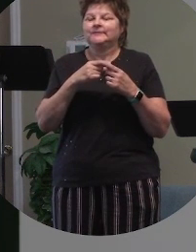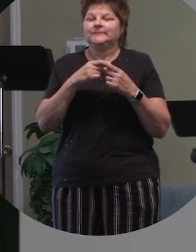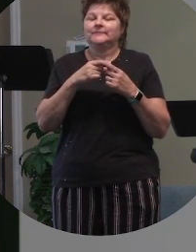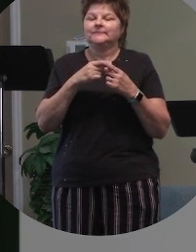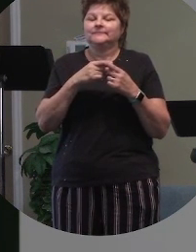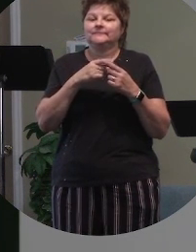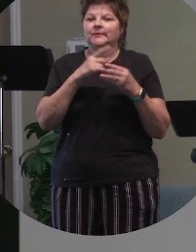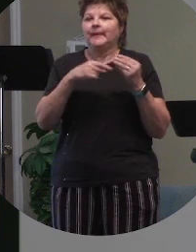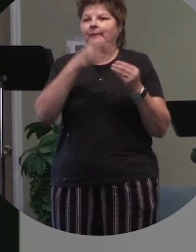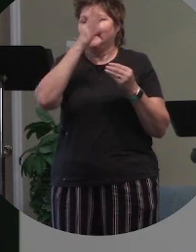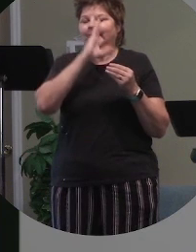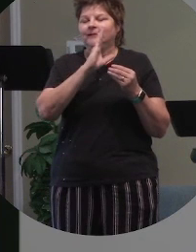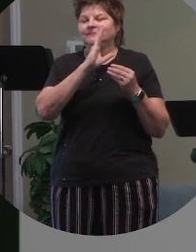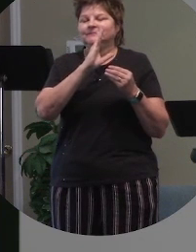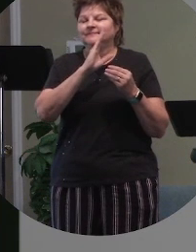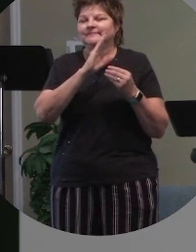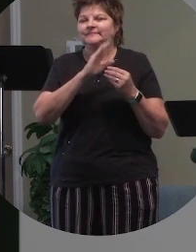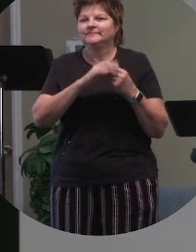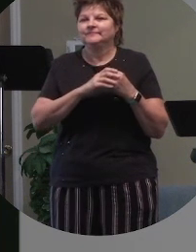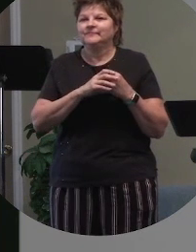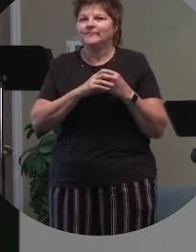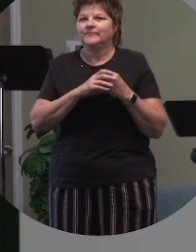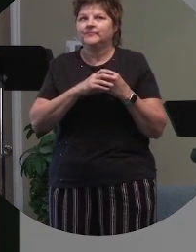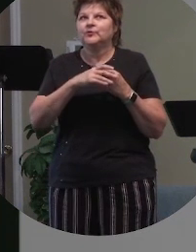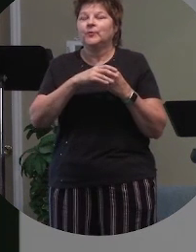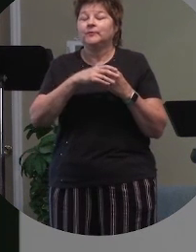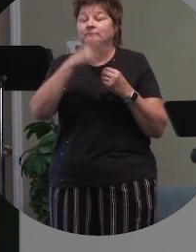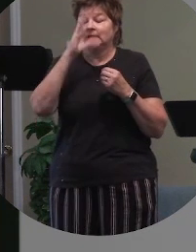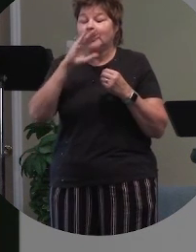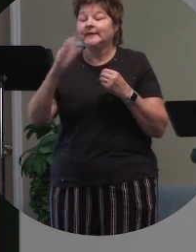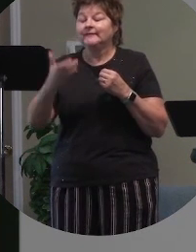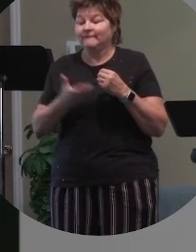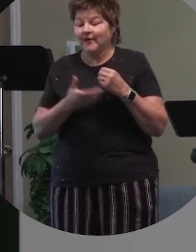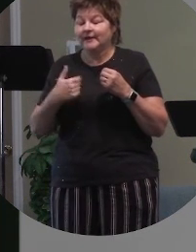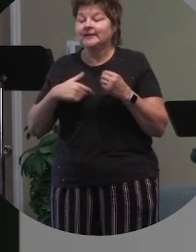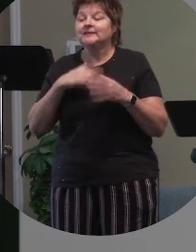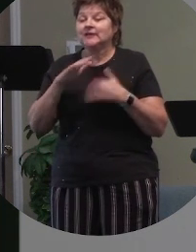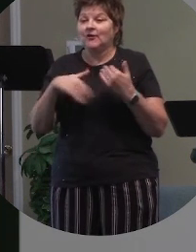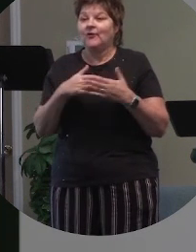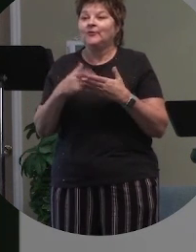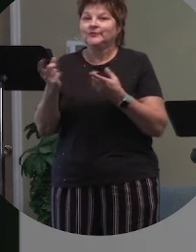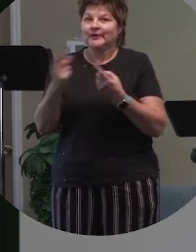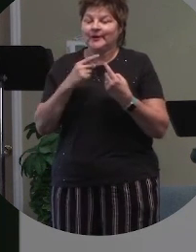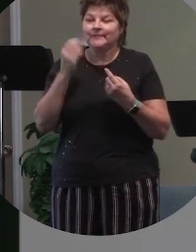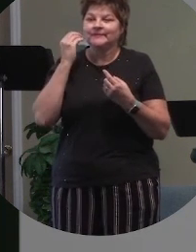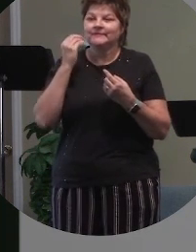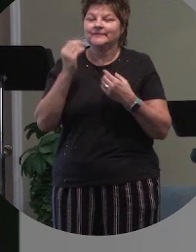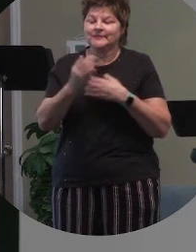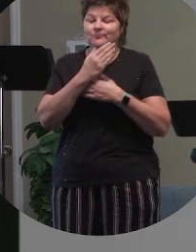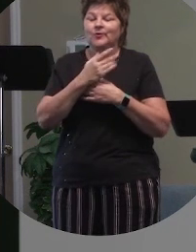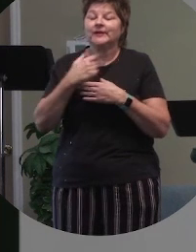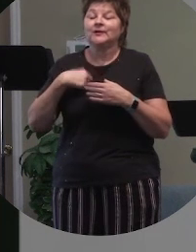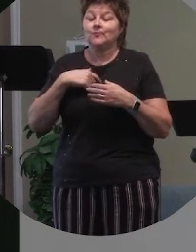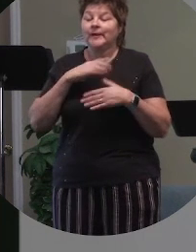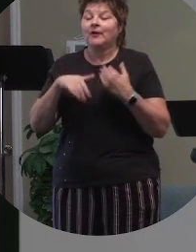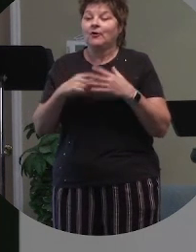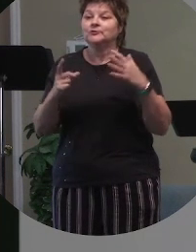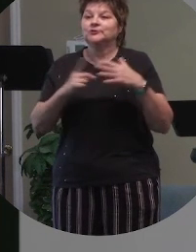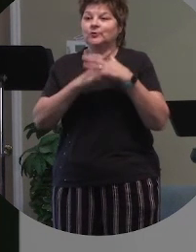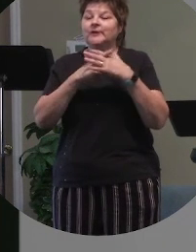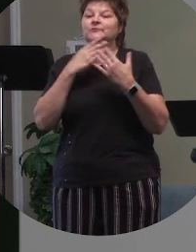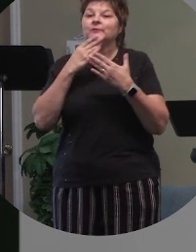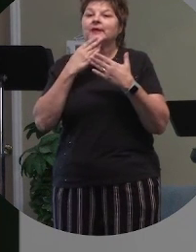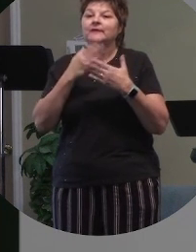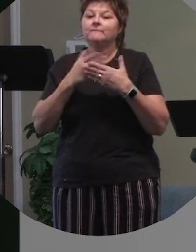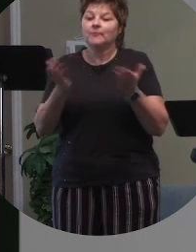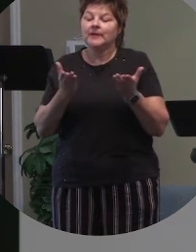coincidences. So He invited us all to come this morning and we showed up. Thank you for being here. Go out this